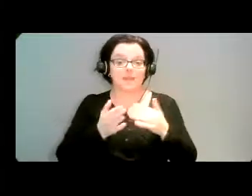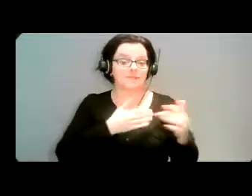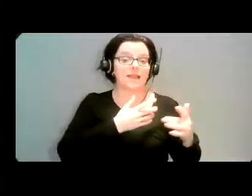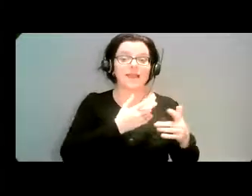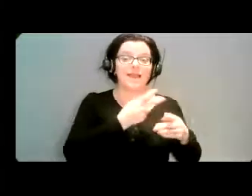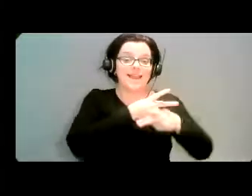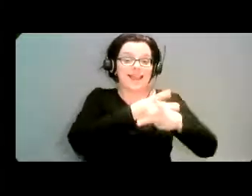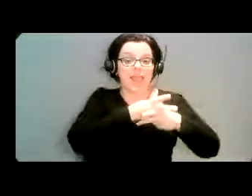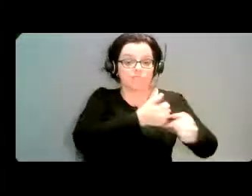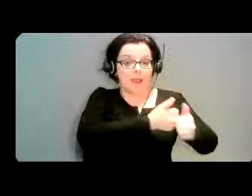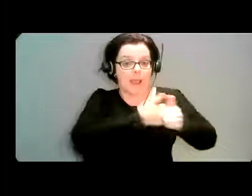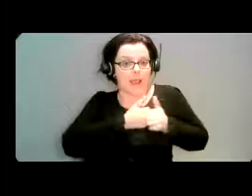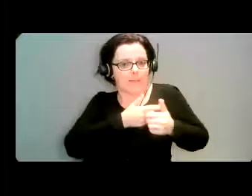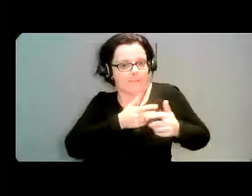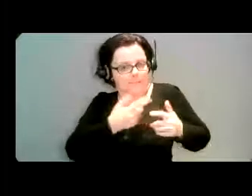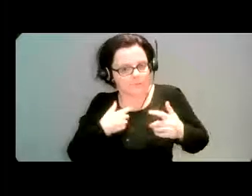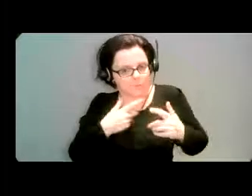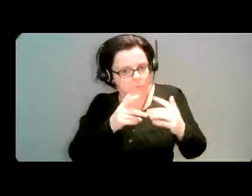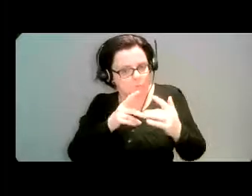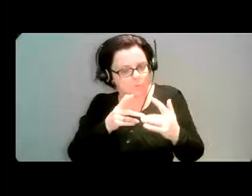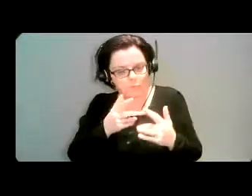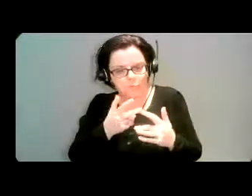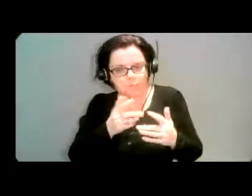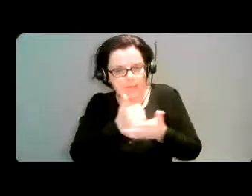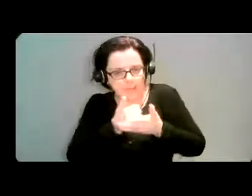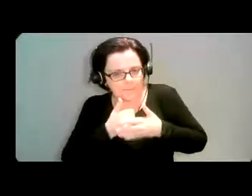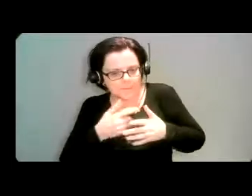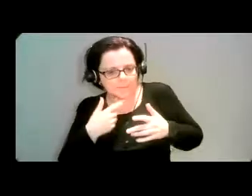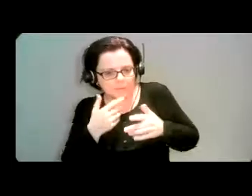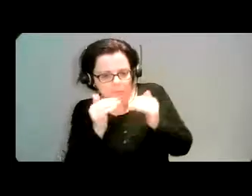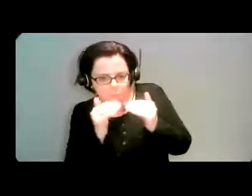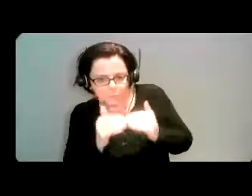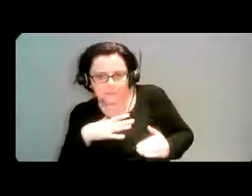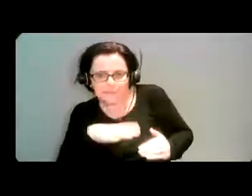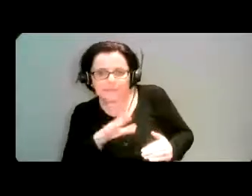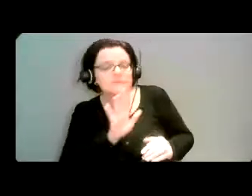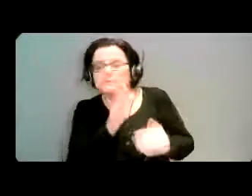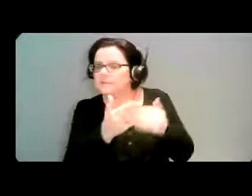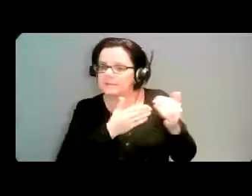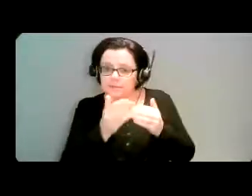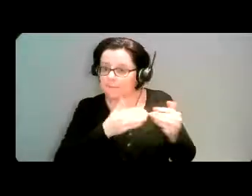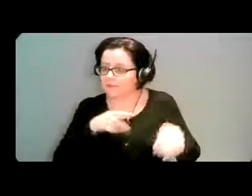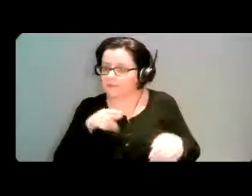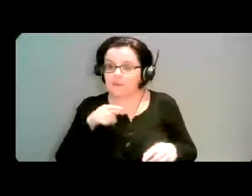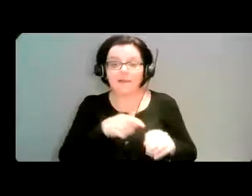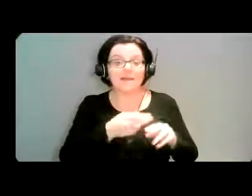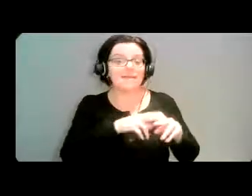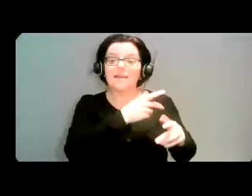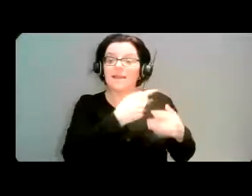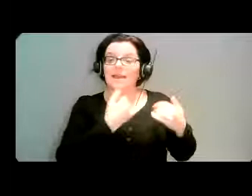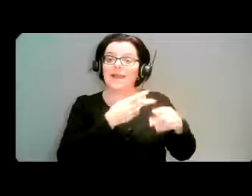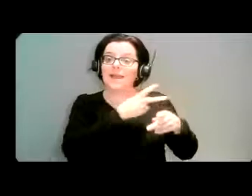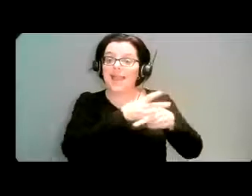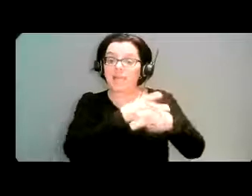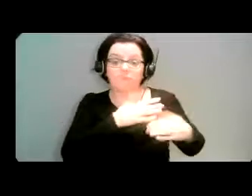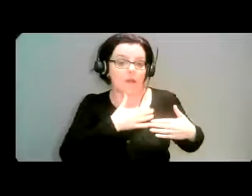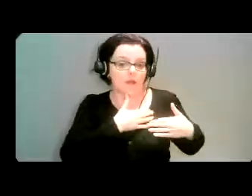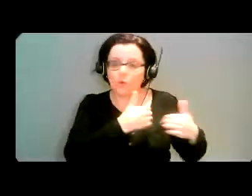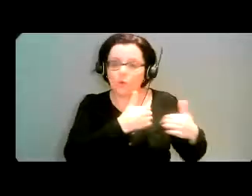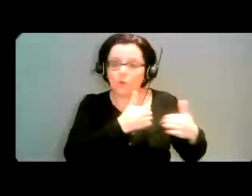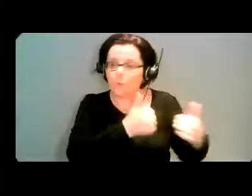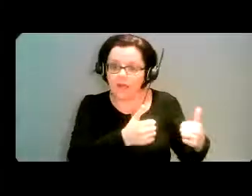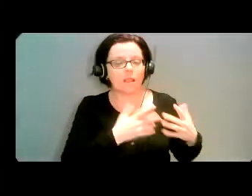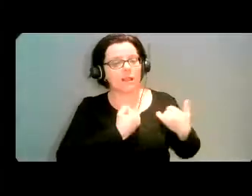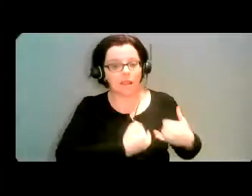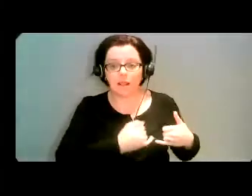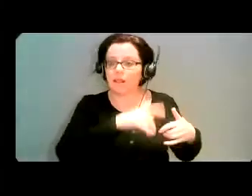now. If local authority has a duty, then if something happens and carers are not able to do that, local authority has to